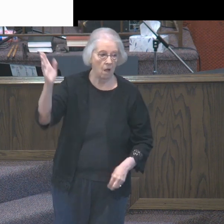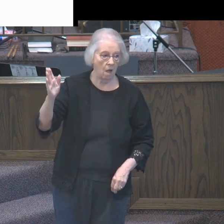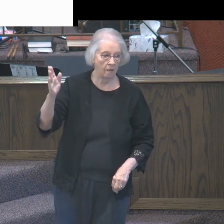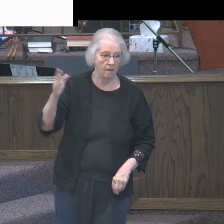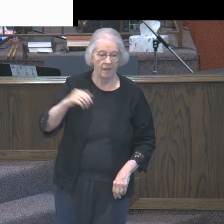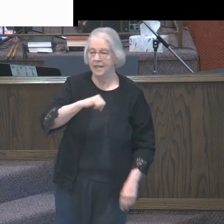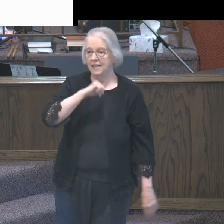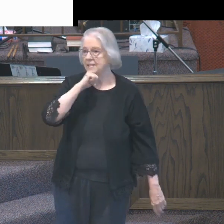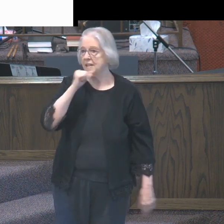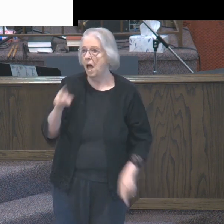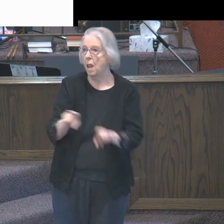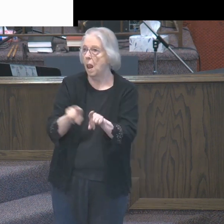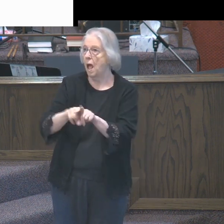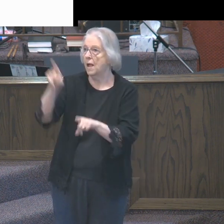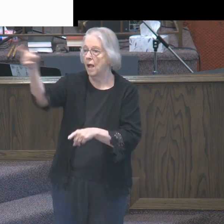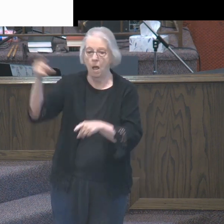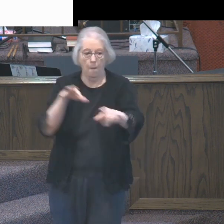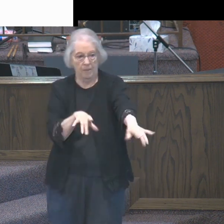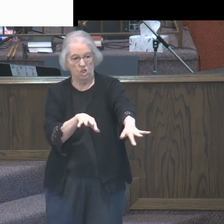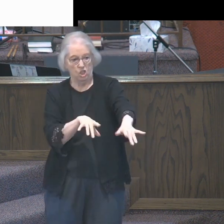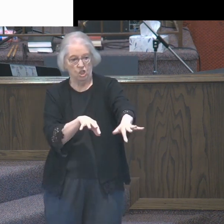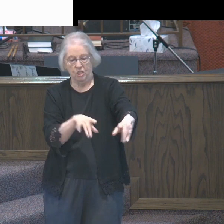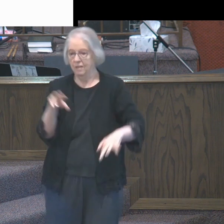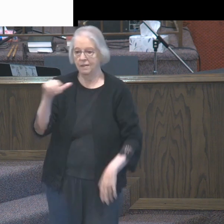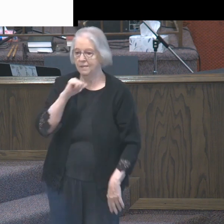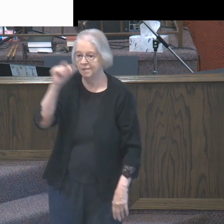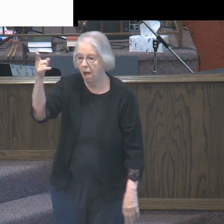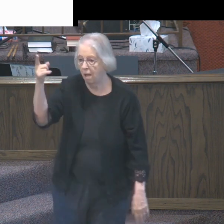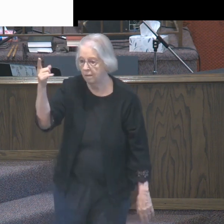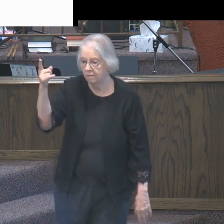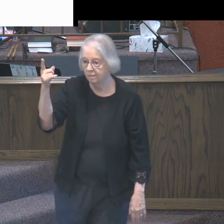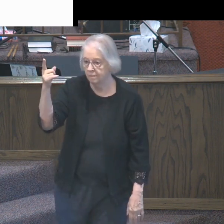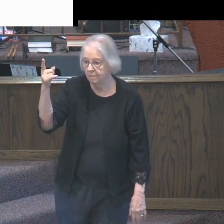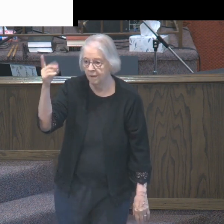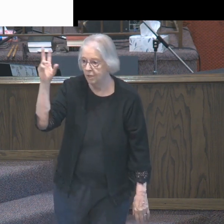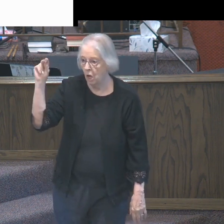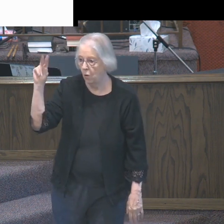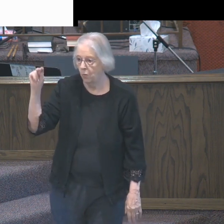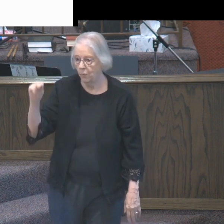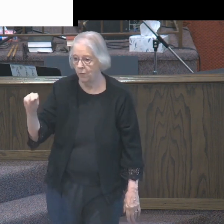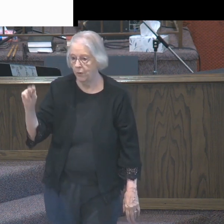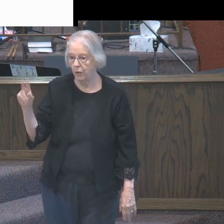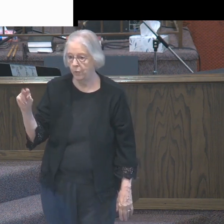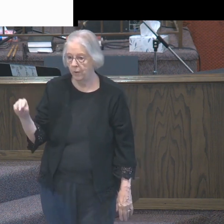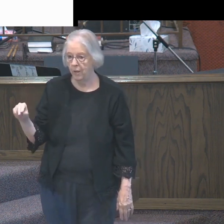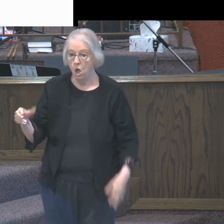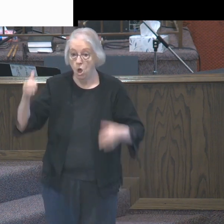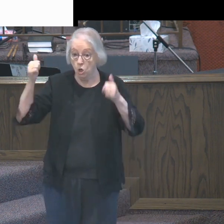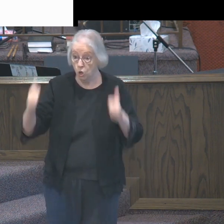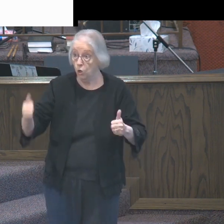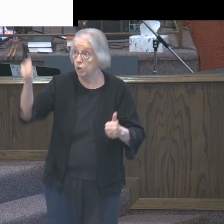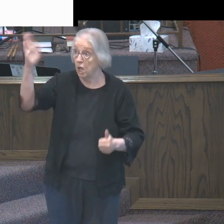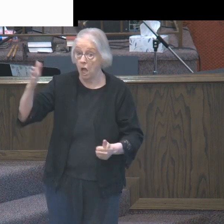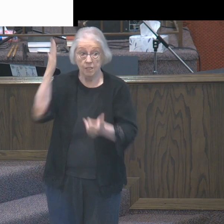of our life. They're hard questions. They're questions that can challenge our